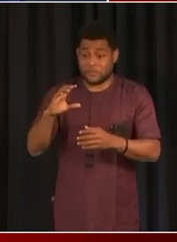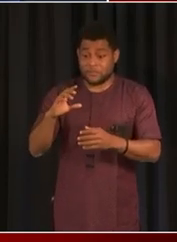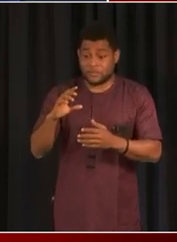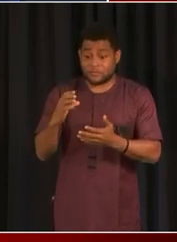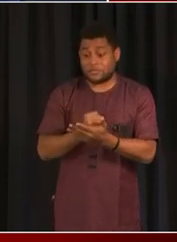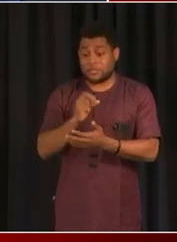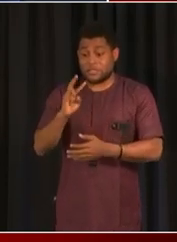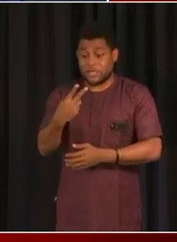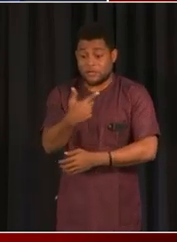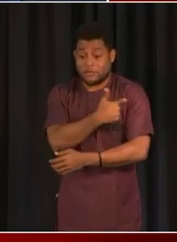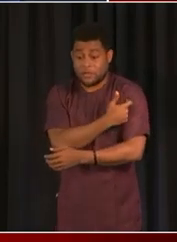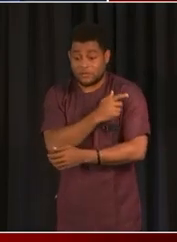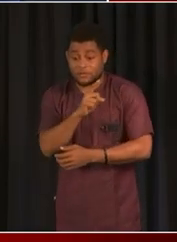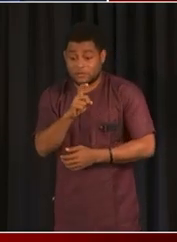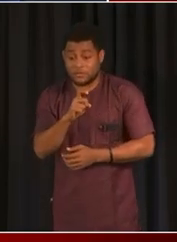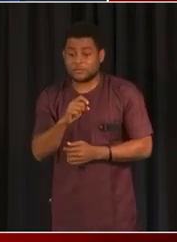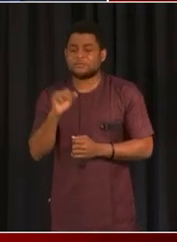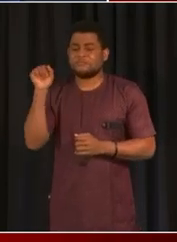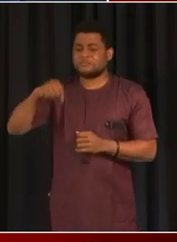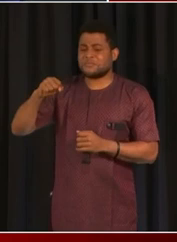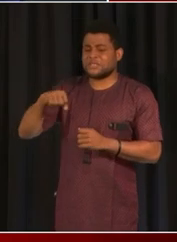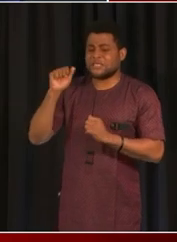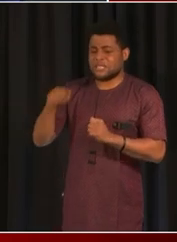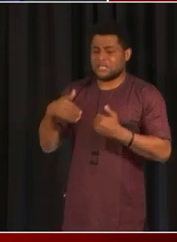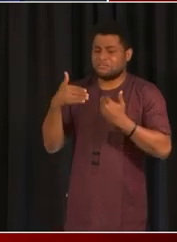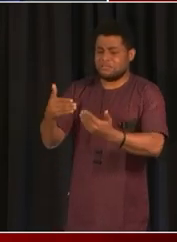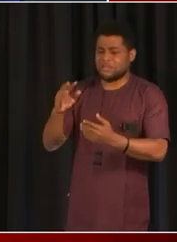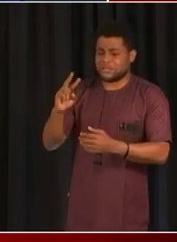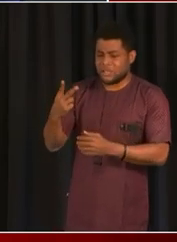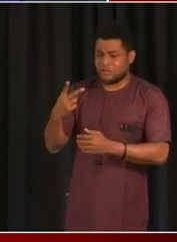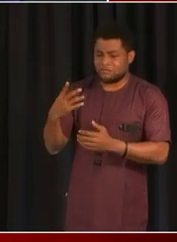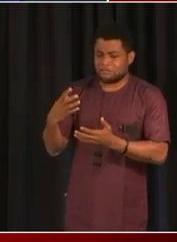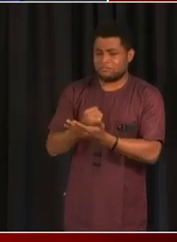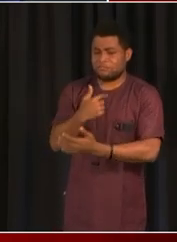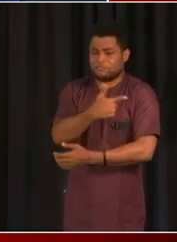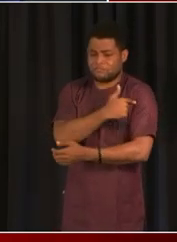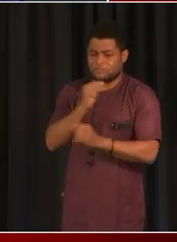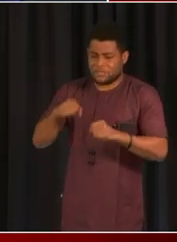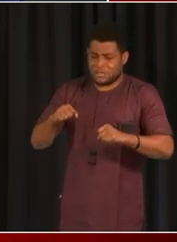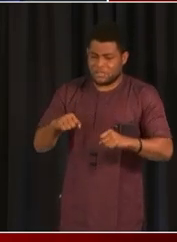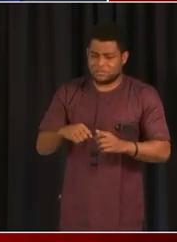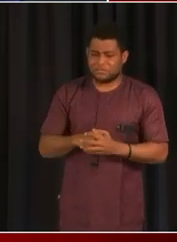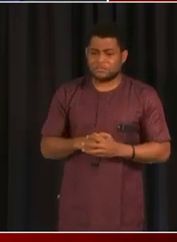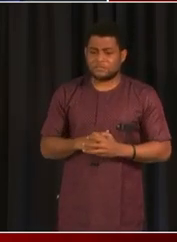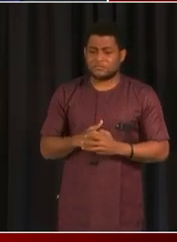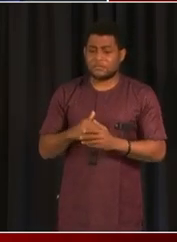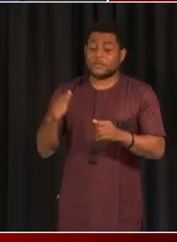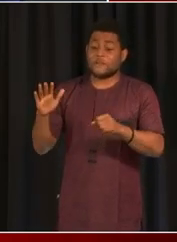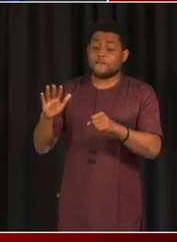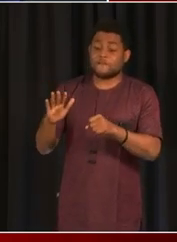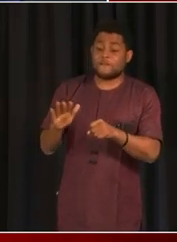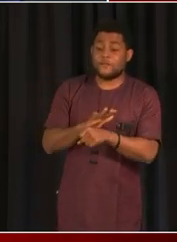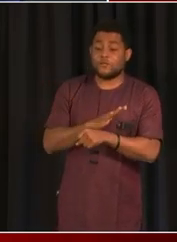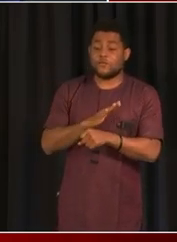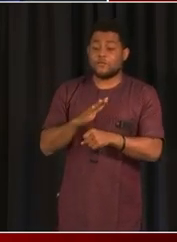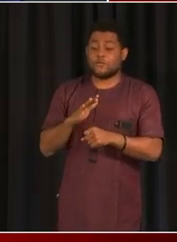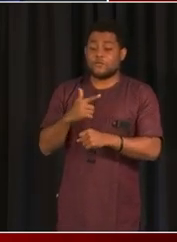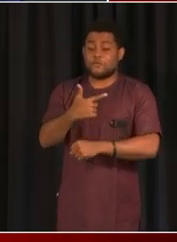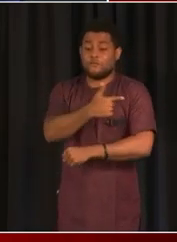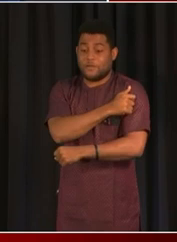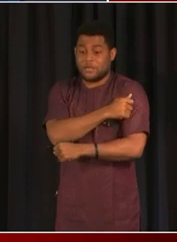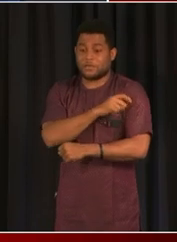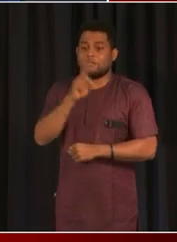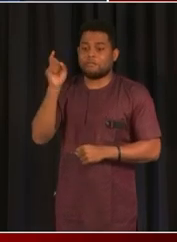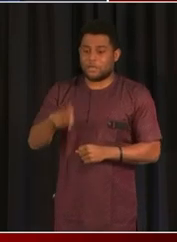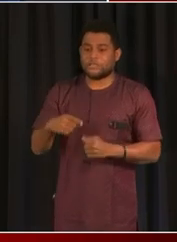to be fully vaccinated, you must have 2 doses of a vaccine series or 1 dose of Johnson & Johnson, and you are